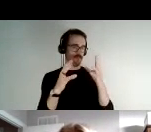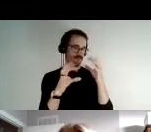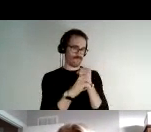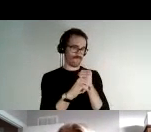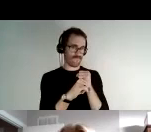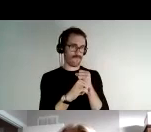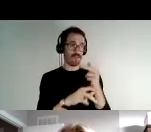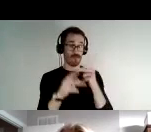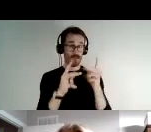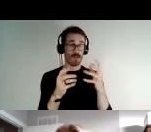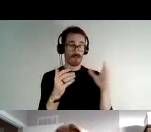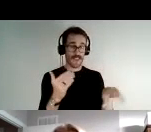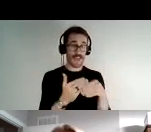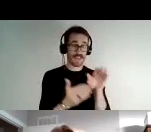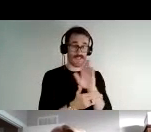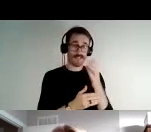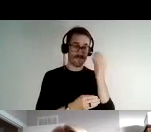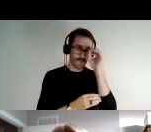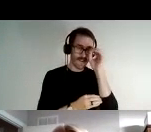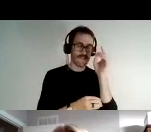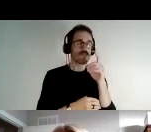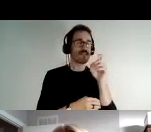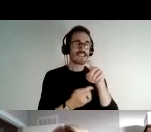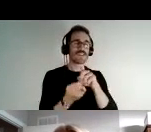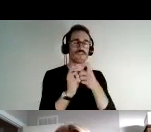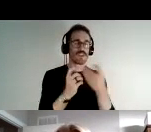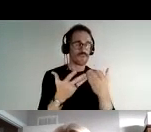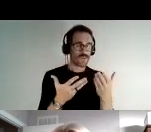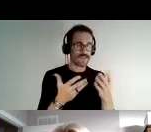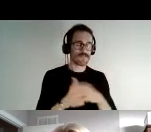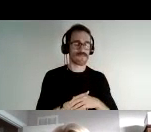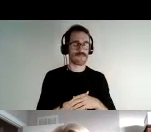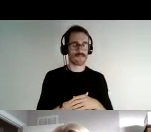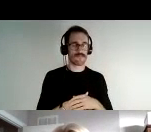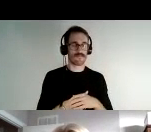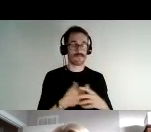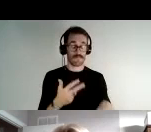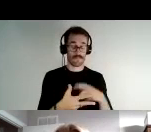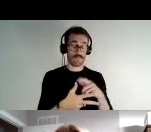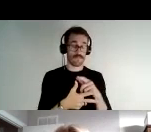to change or what we need, I think the 3 key was definitely education,